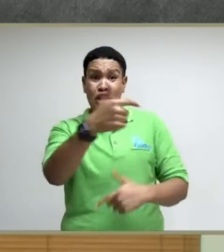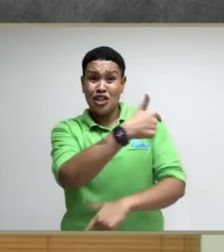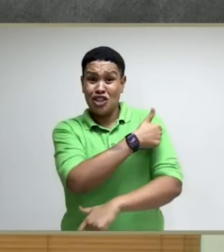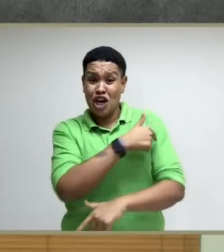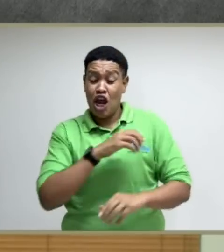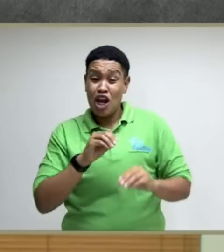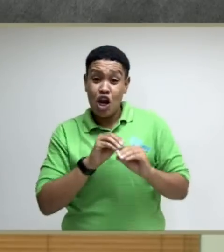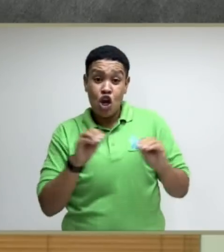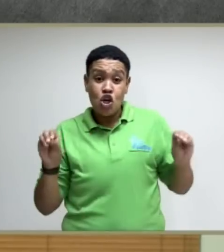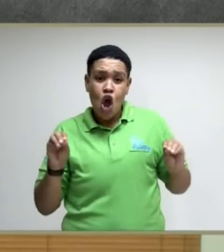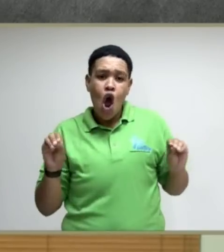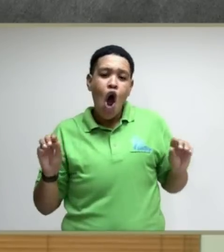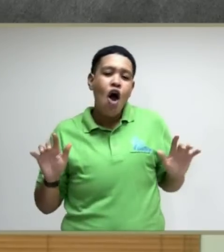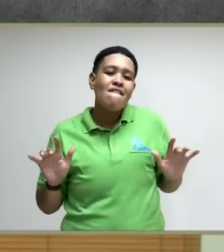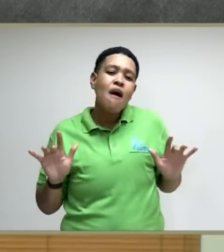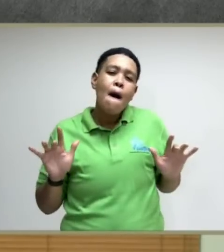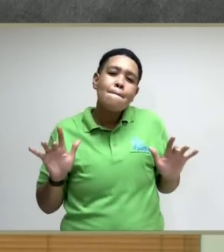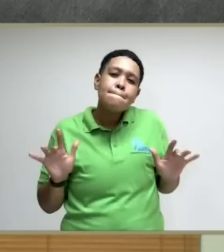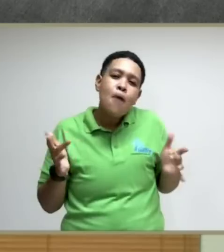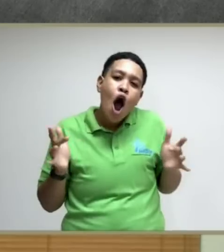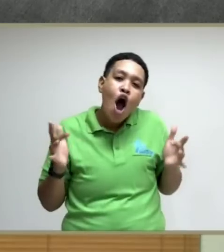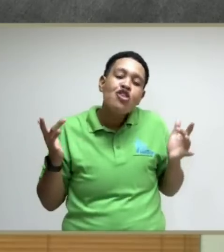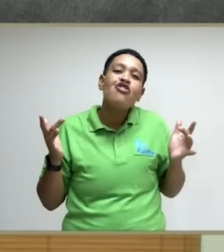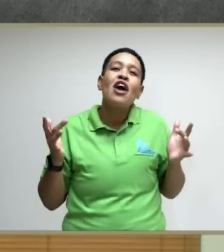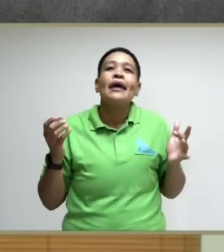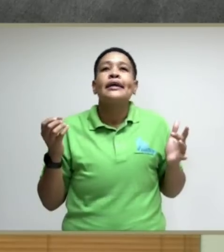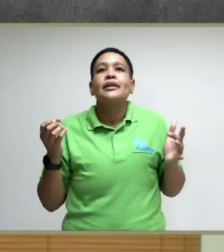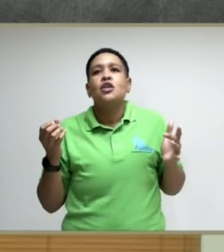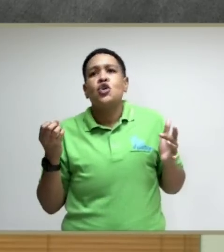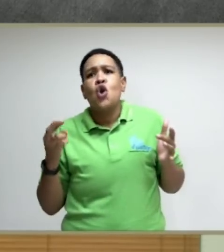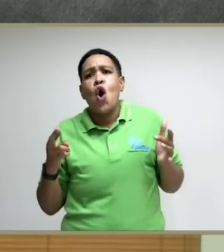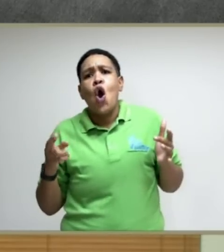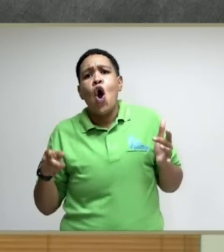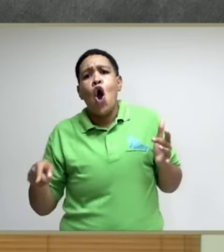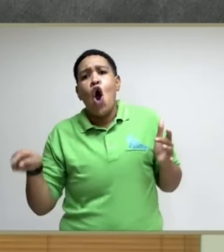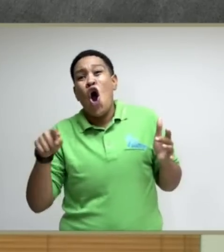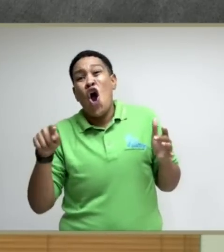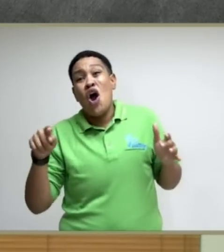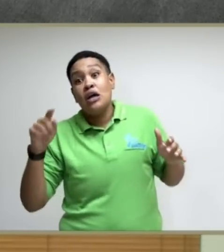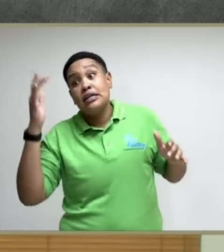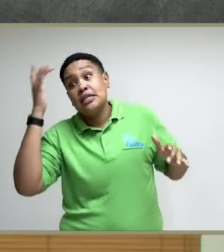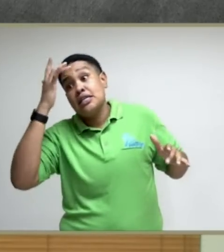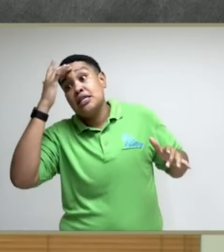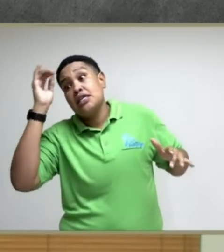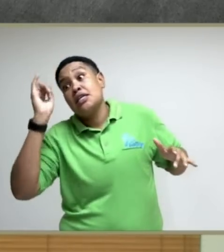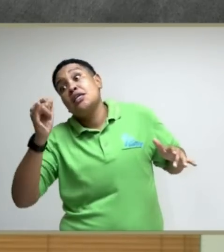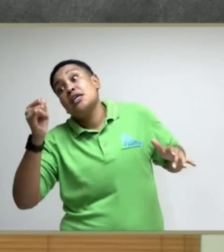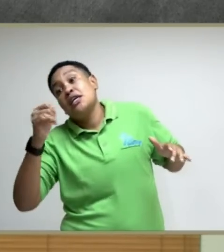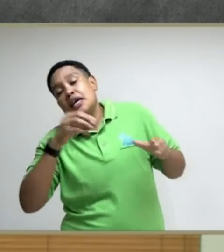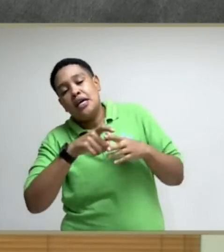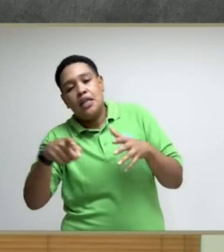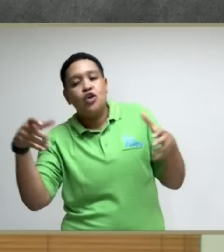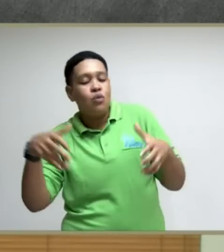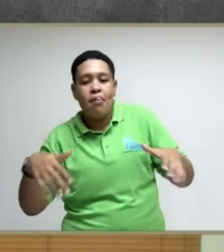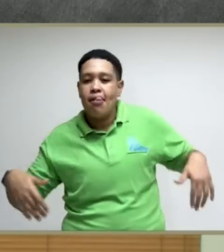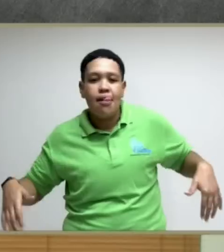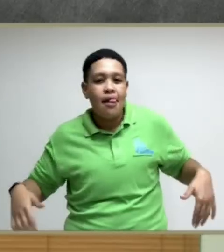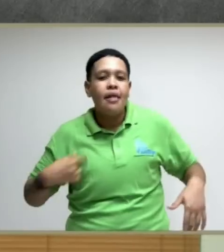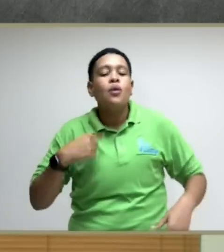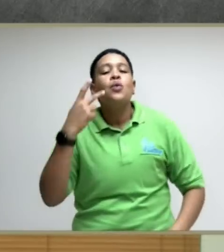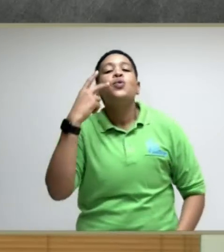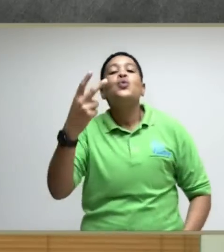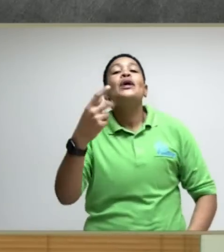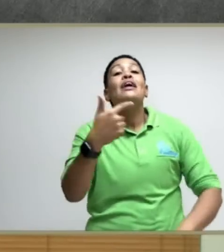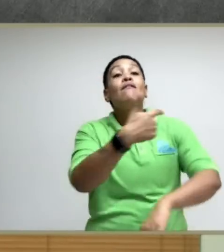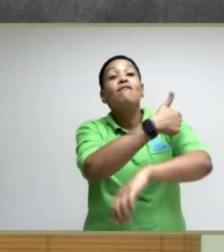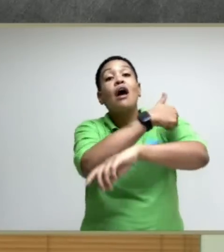of the moderately or critically ill patients are in this group. And so what we are seeing is that the vaccine